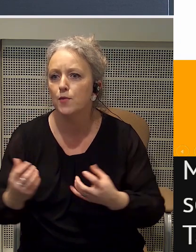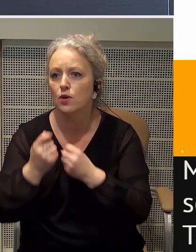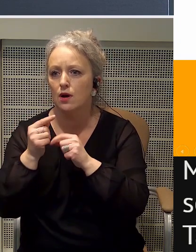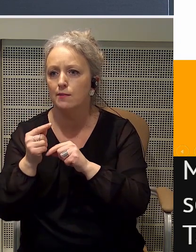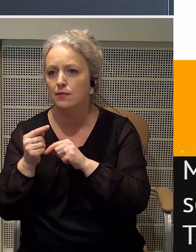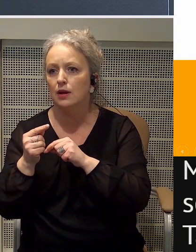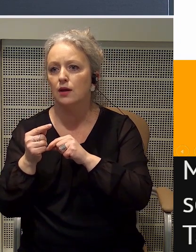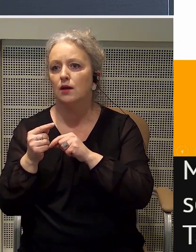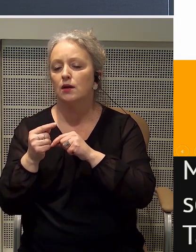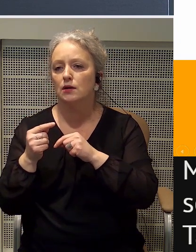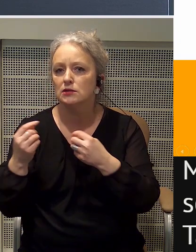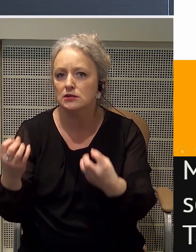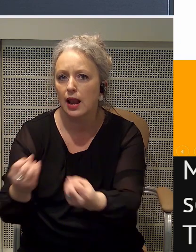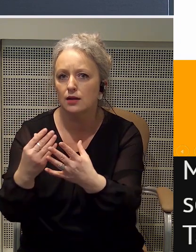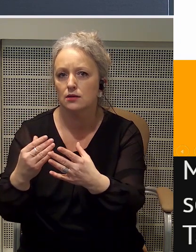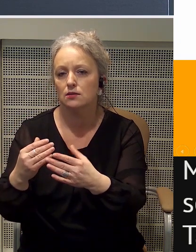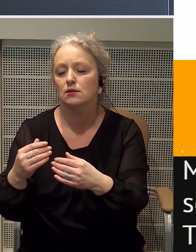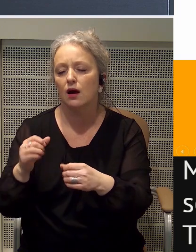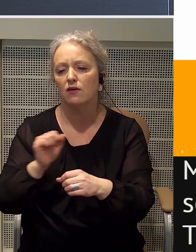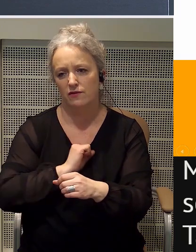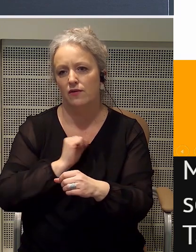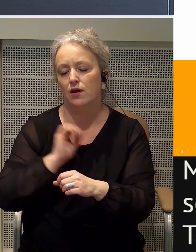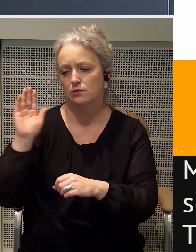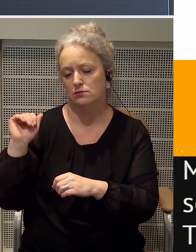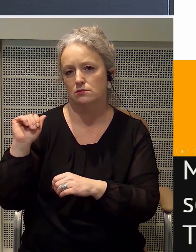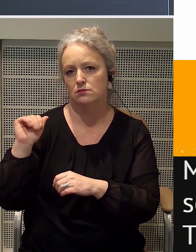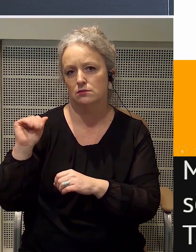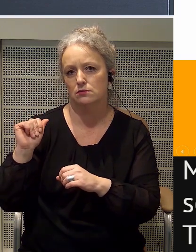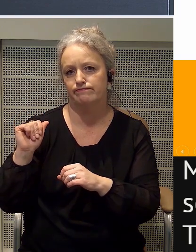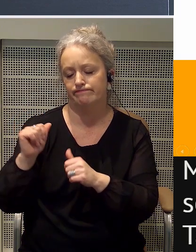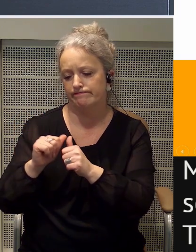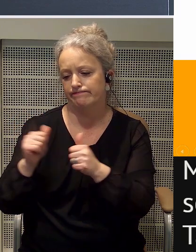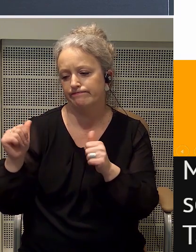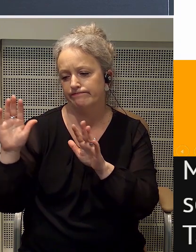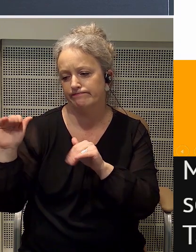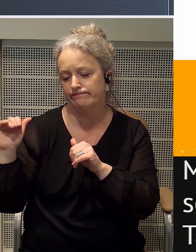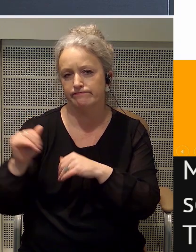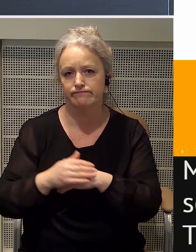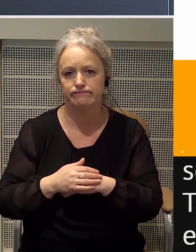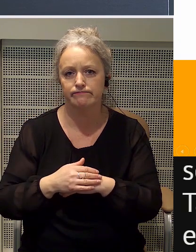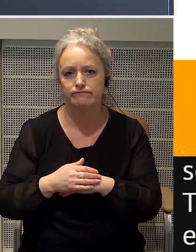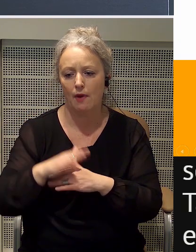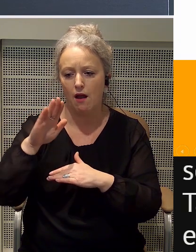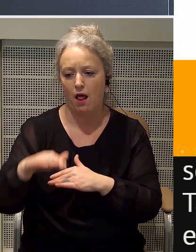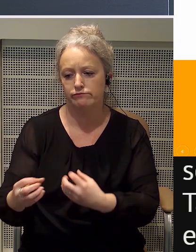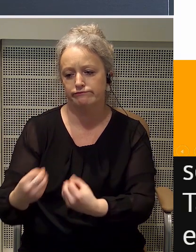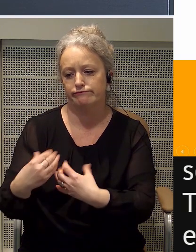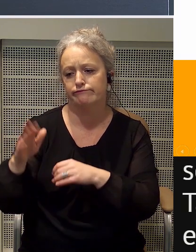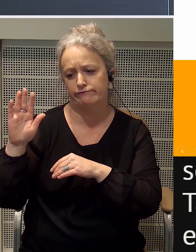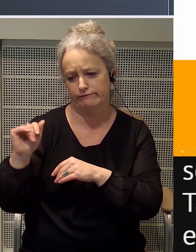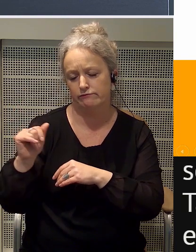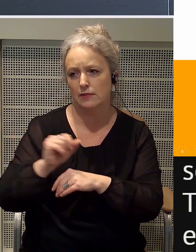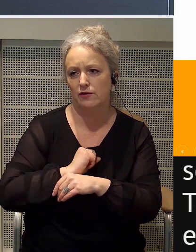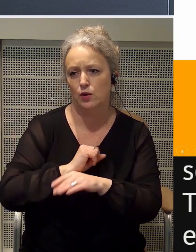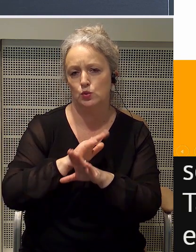And according to her mother, Maria always talks about the possibility of having to say goodbye